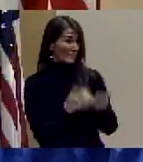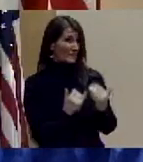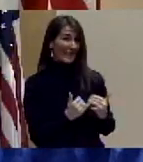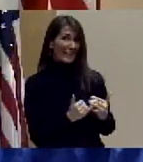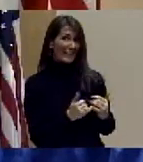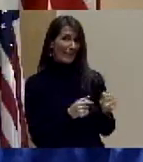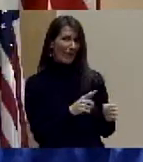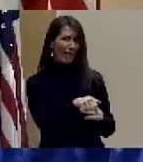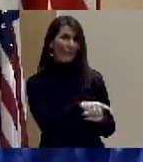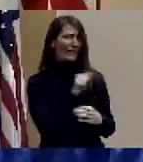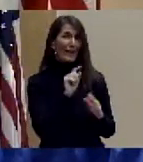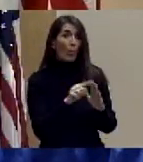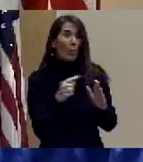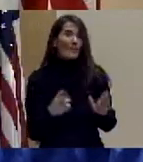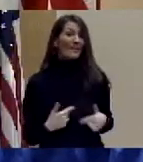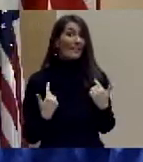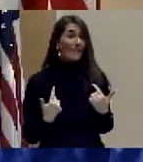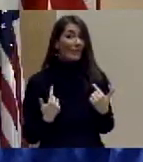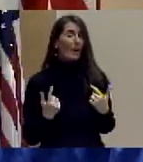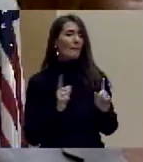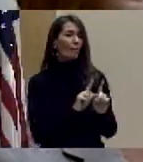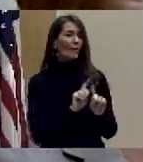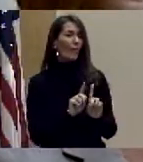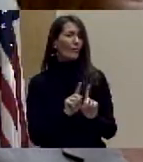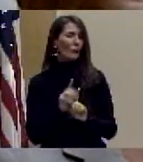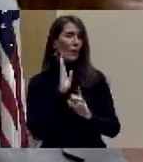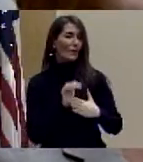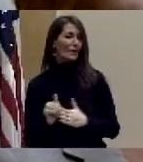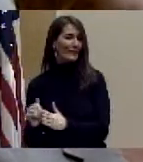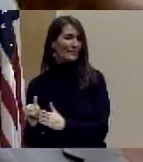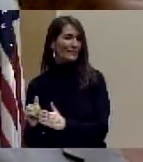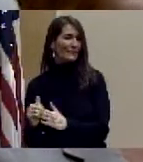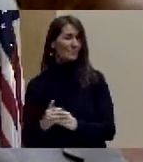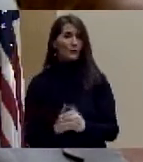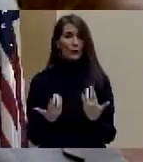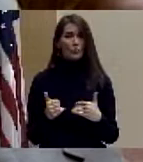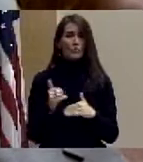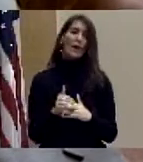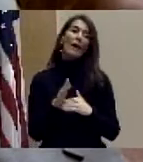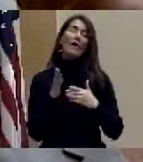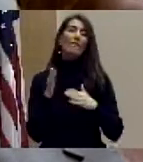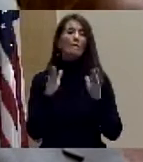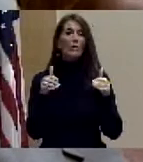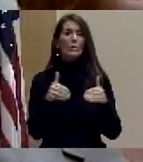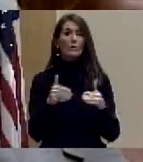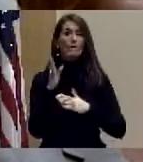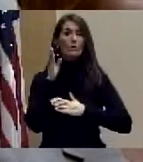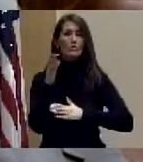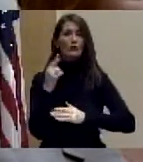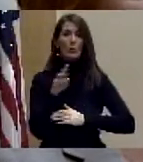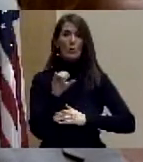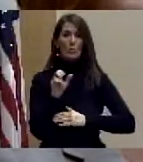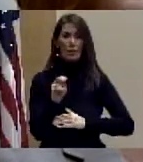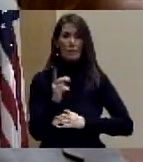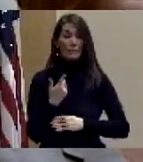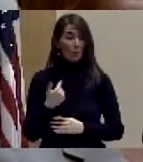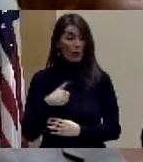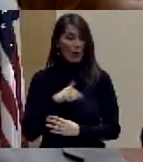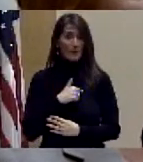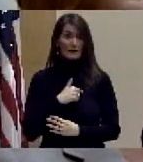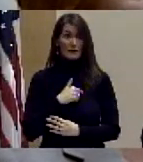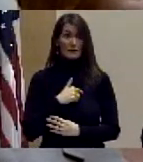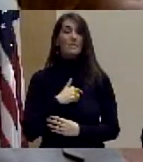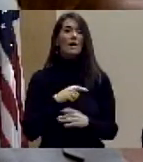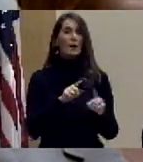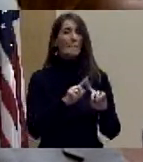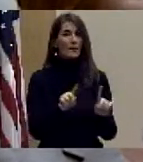will not only live, but lead. Tonight I focus on the future of Brighton, for ourselves, but